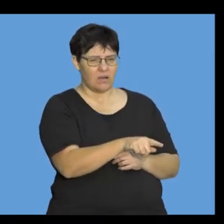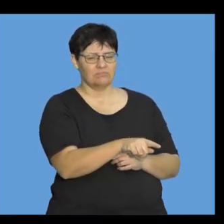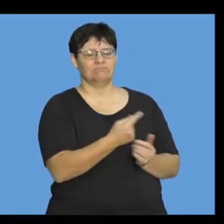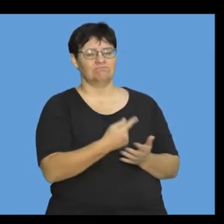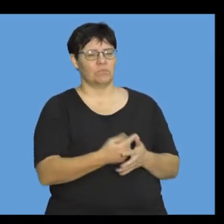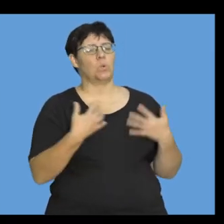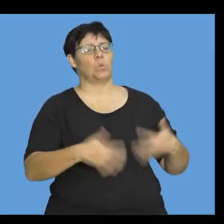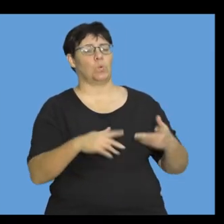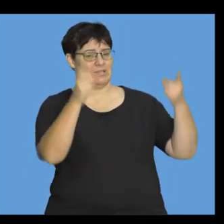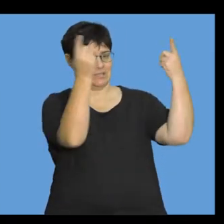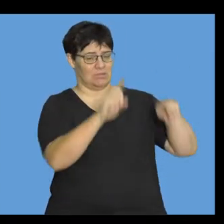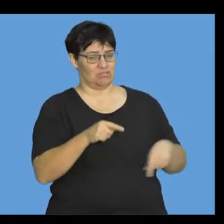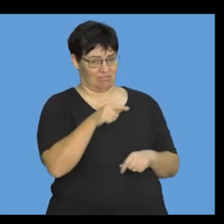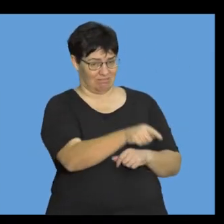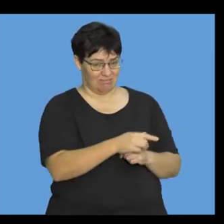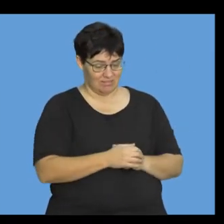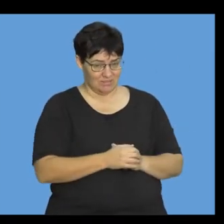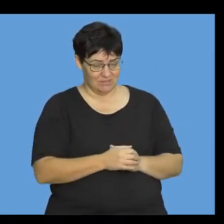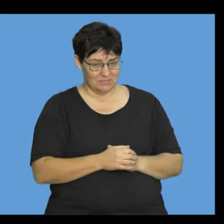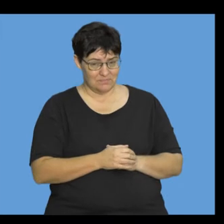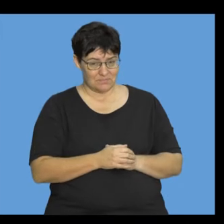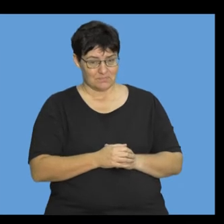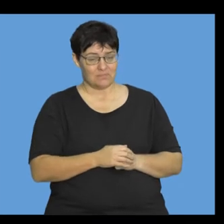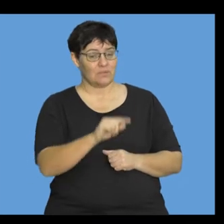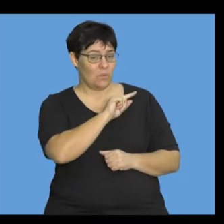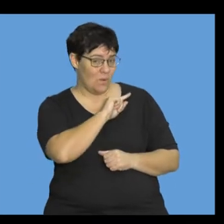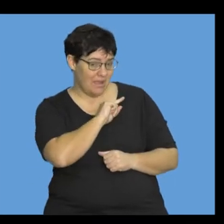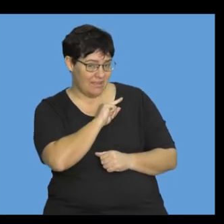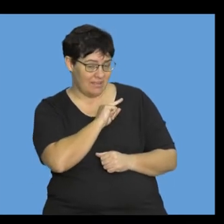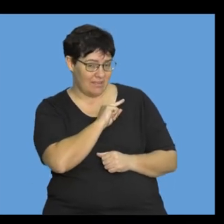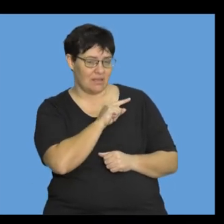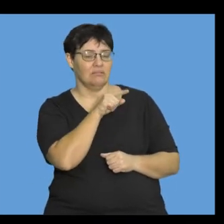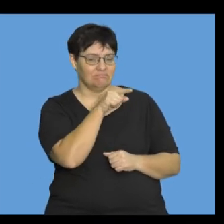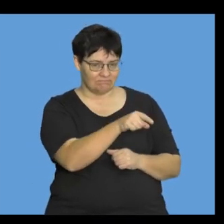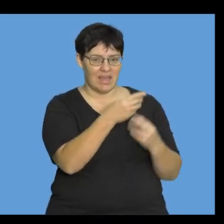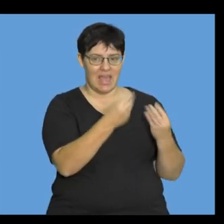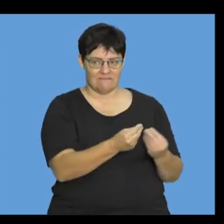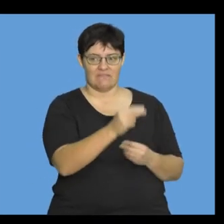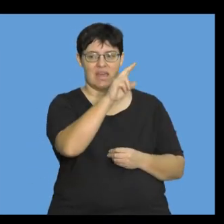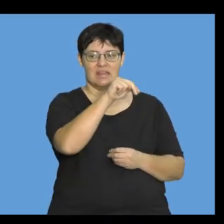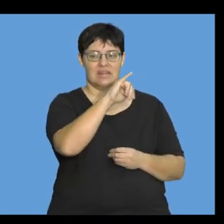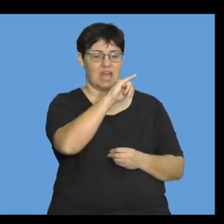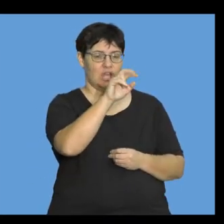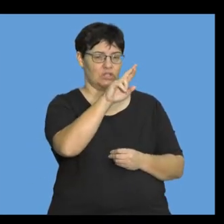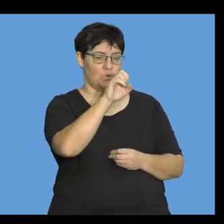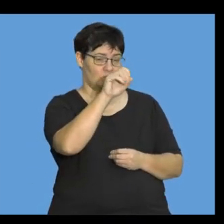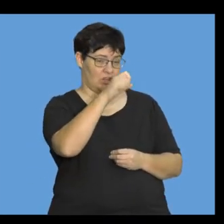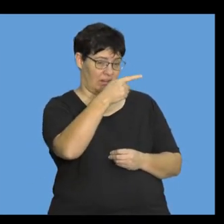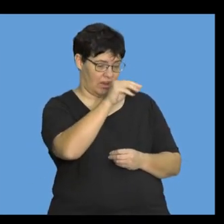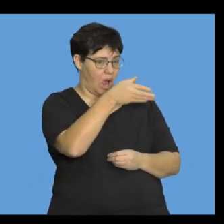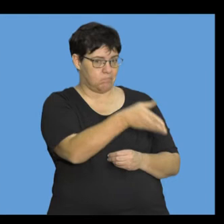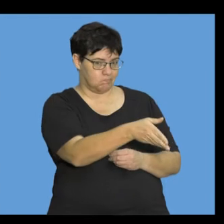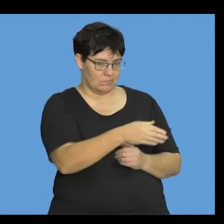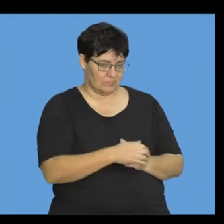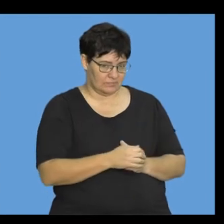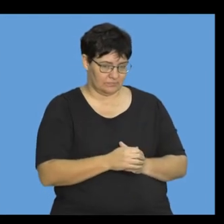really special group. And the reason is because proteins have nitrogen in it. Now remember I said to you,